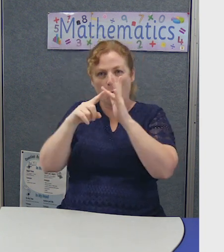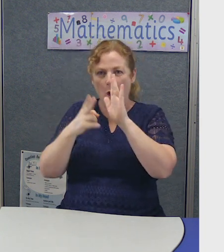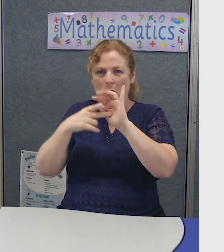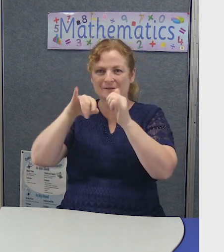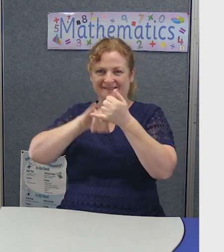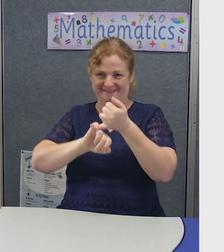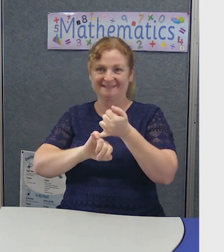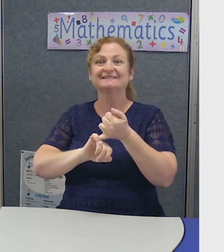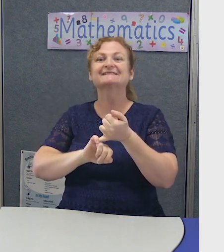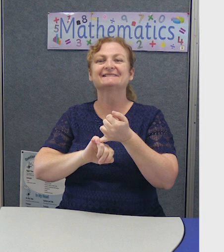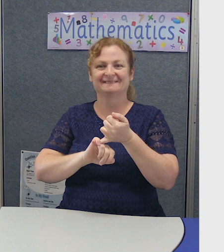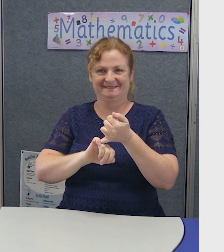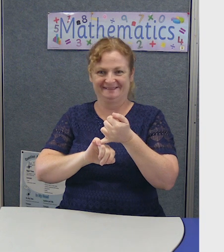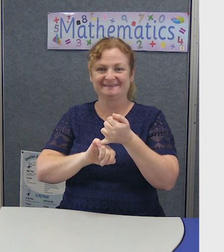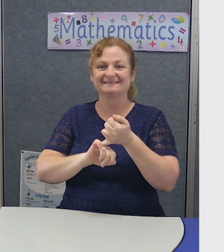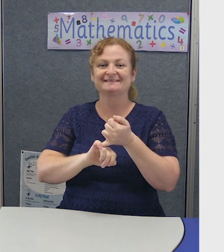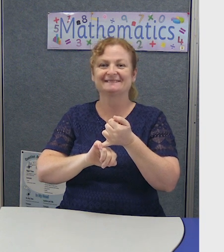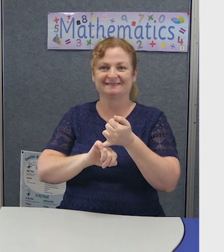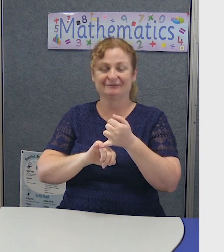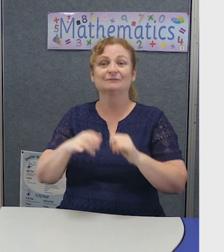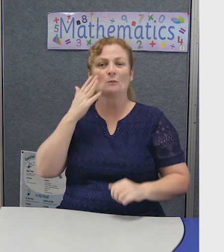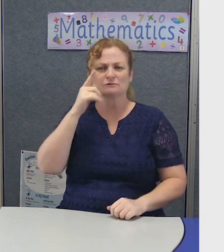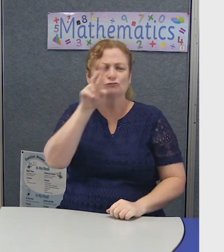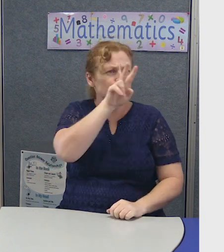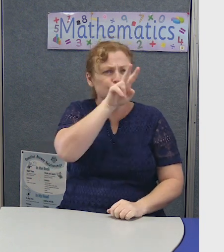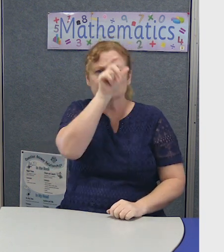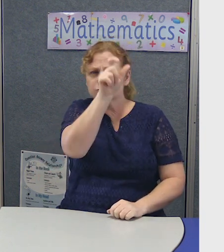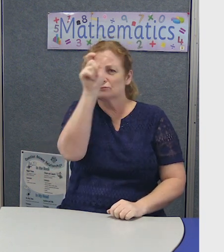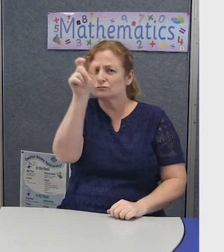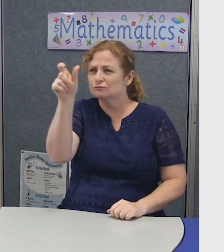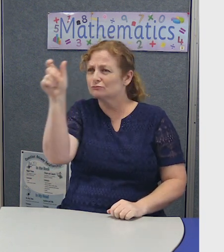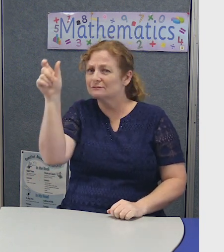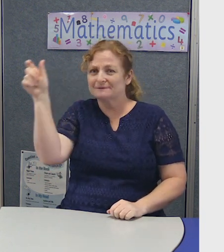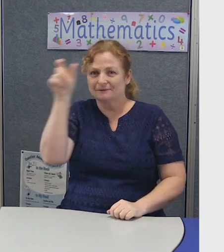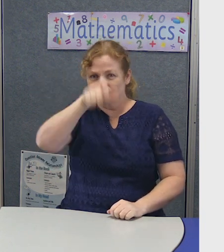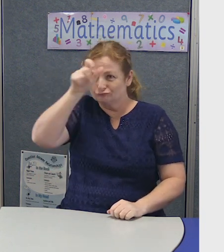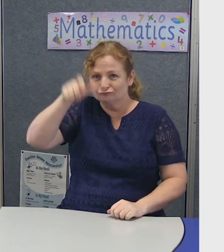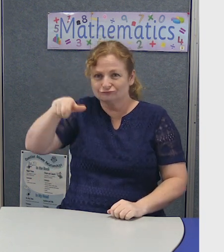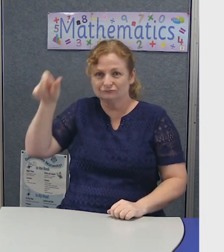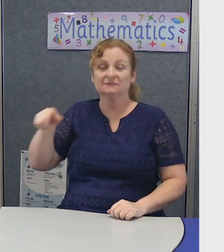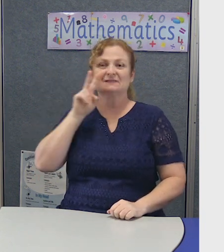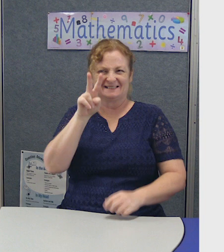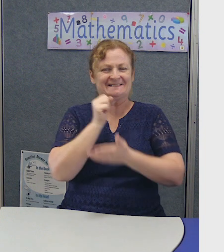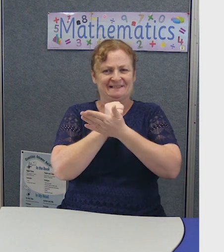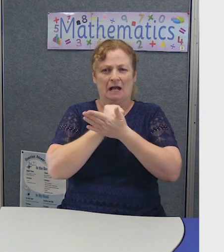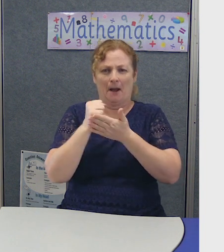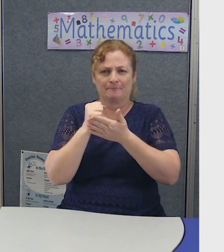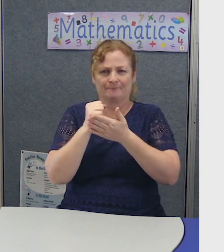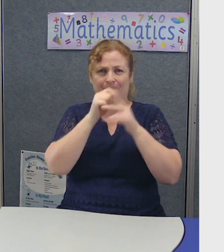positions. When reading a five-digit number, such as the one on the place value